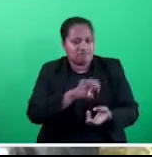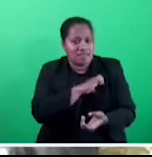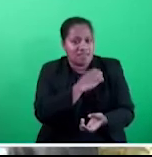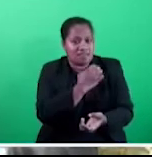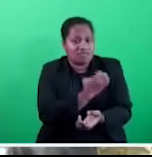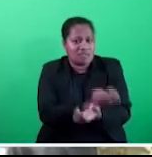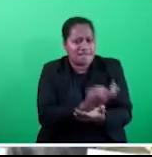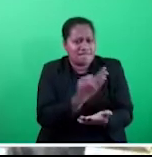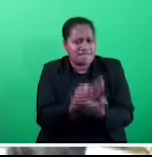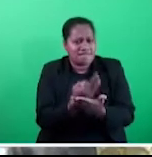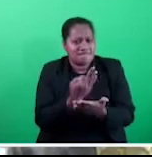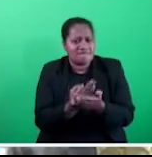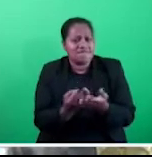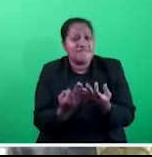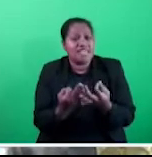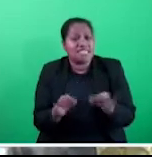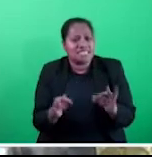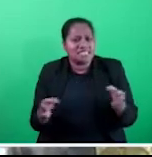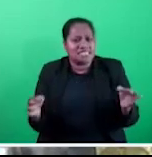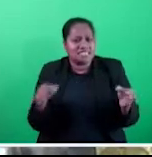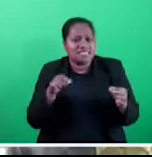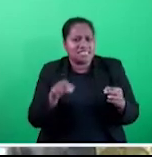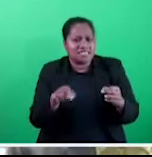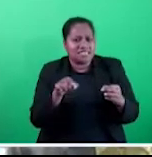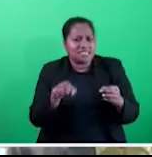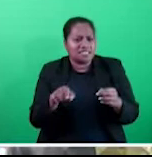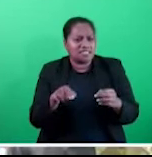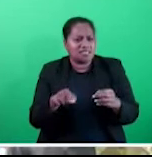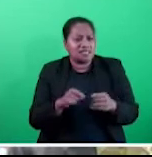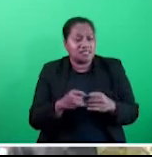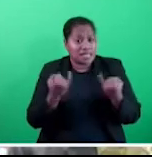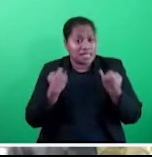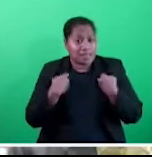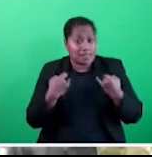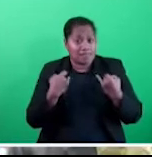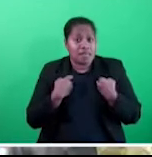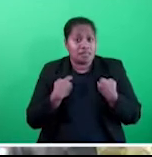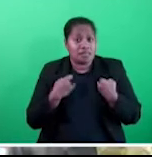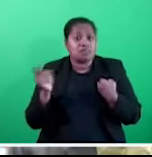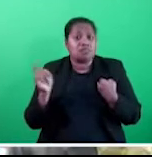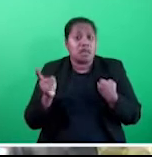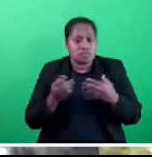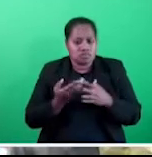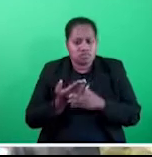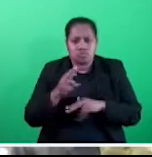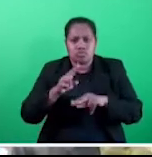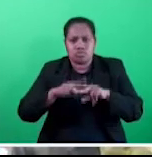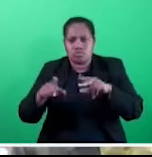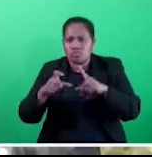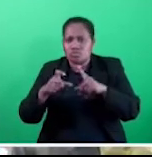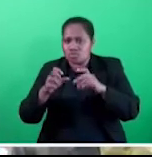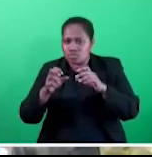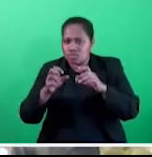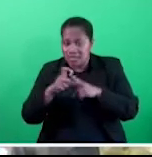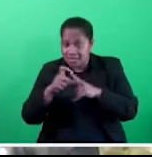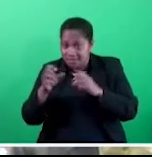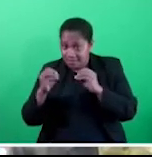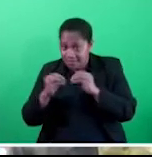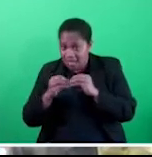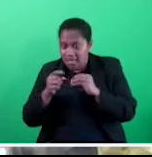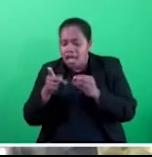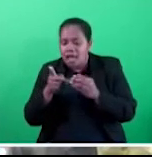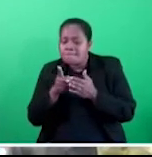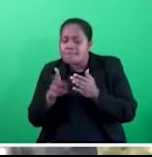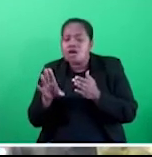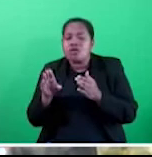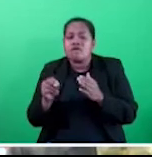Facility that was implemented through FDB as part of the Sustainable